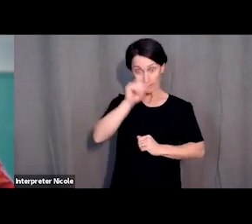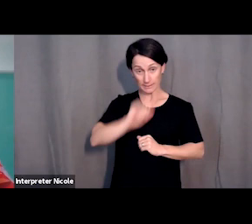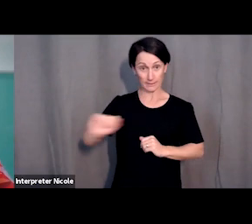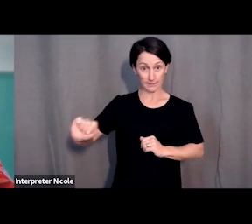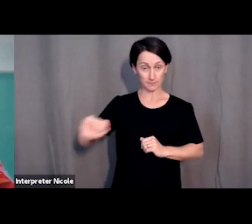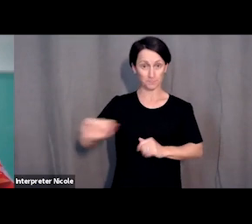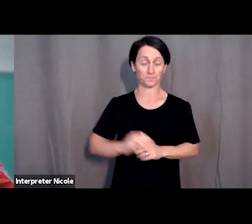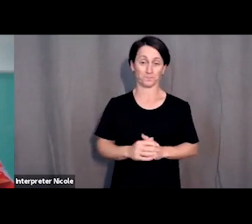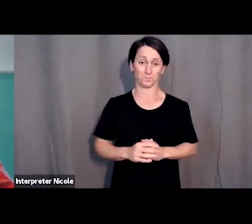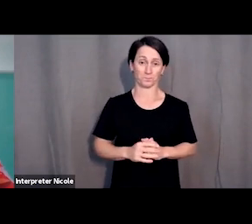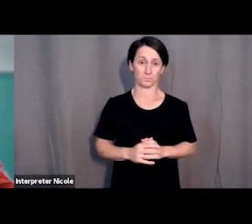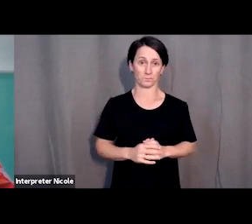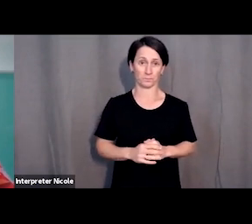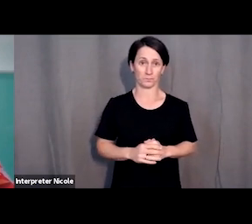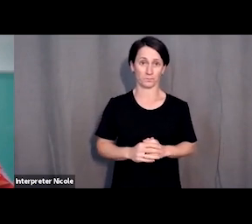really